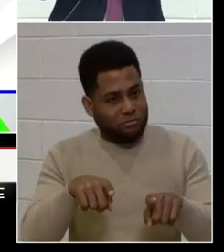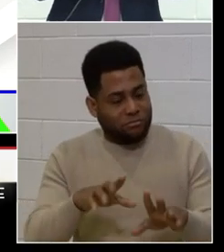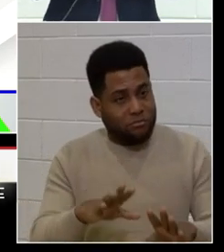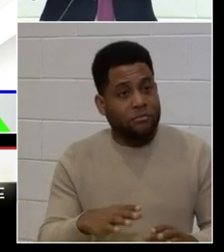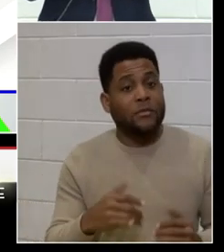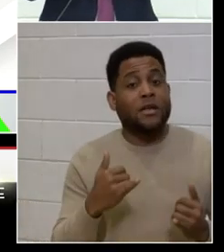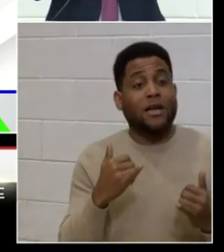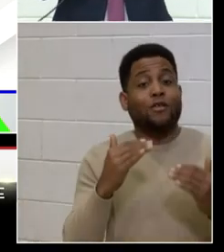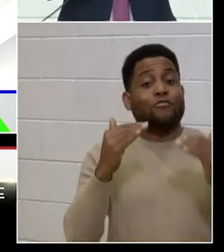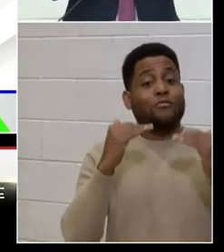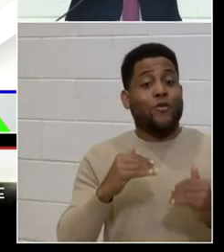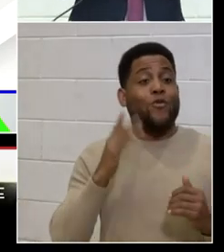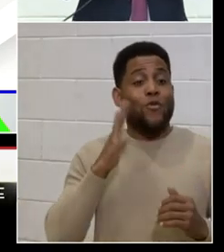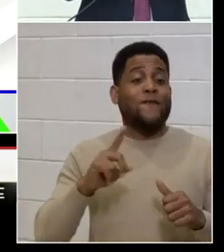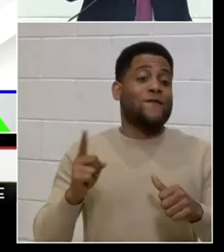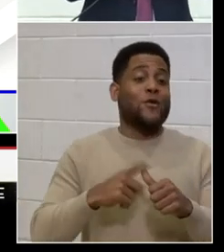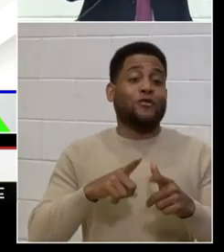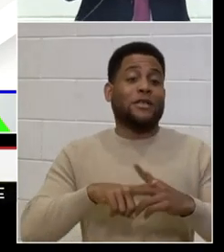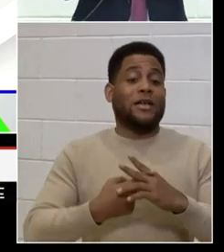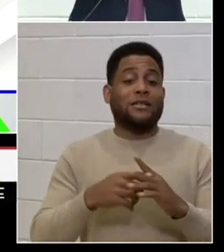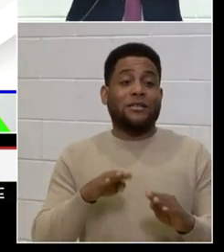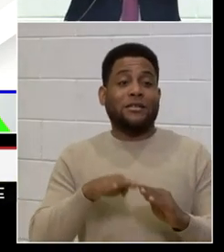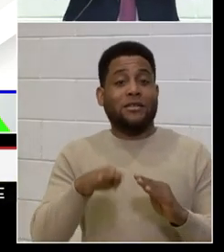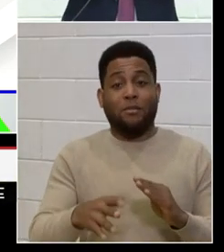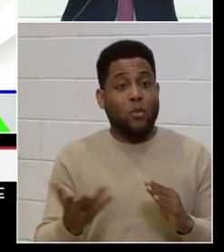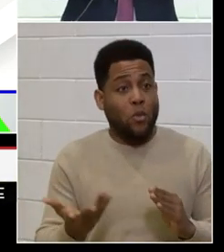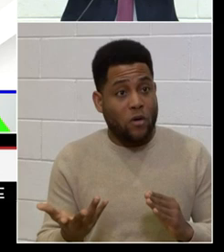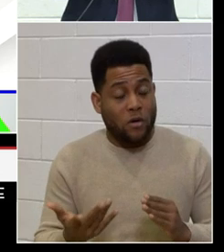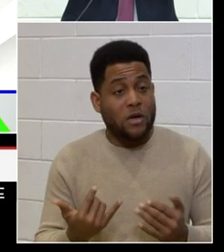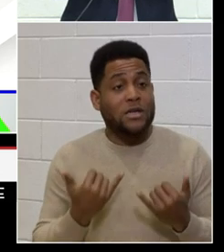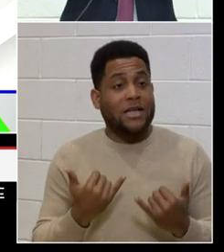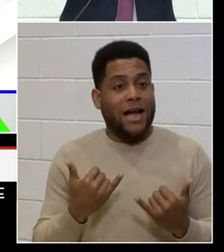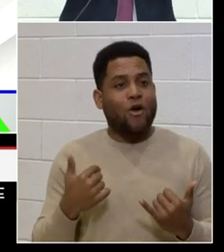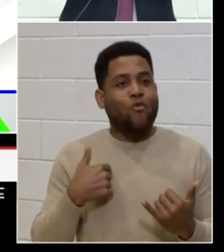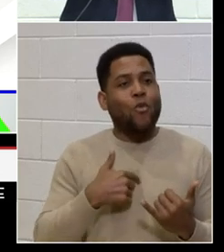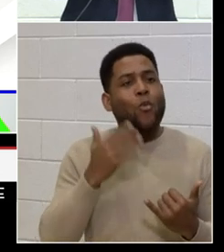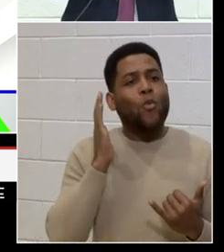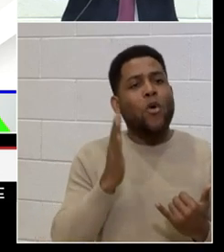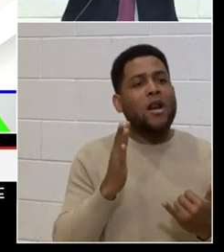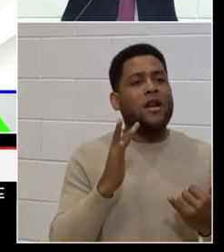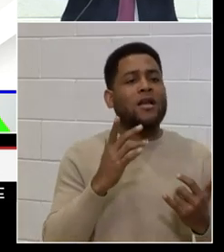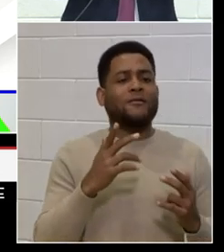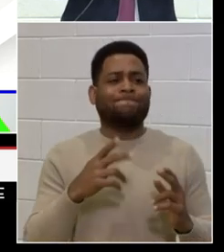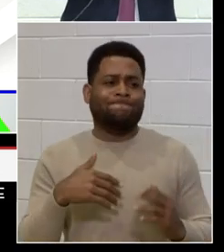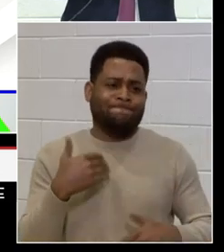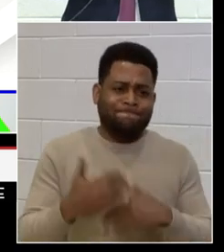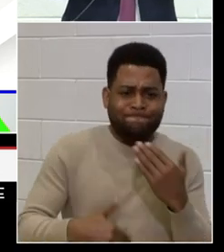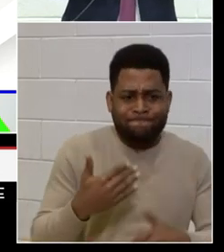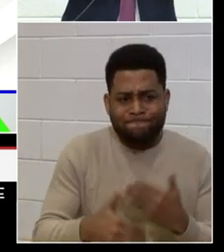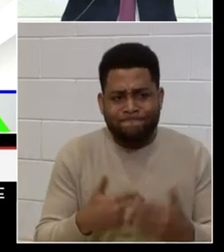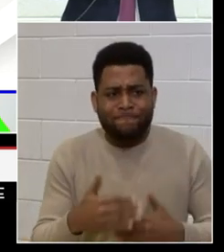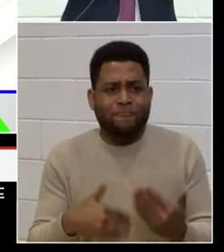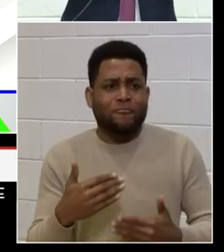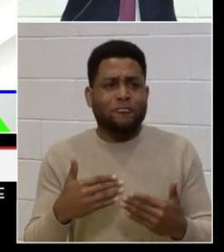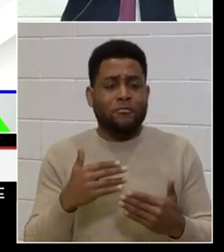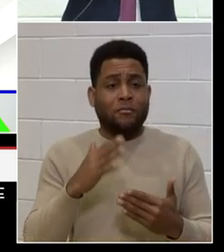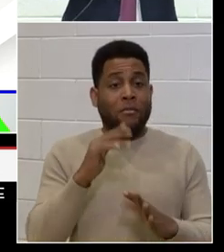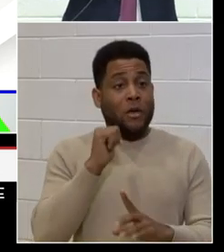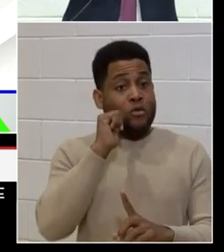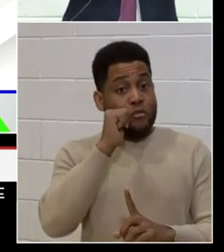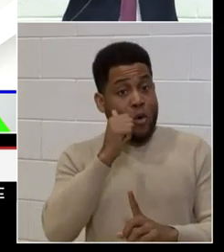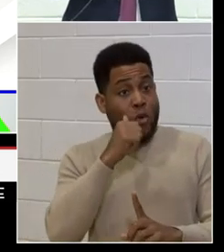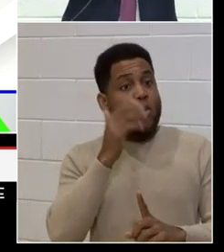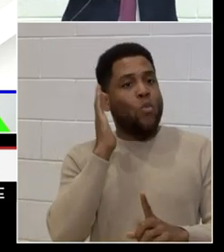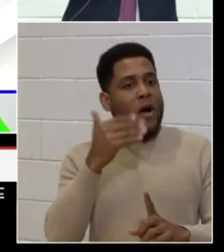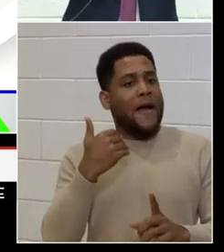we're in the most important really phase or sprint for our part of the process. So tomorrow the CFO will have revenue estimates. We have to